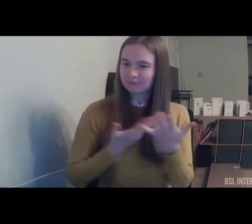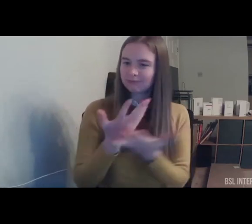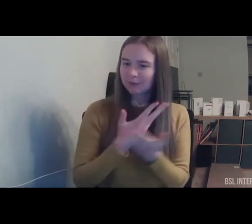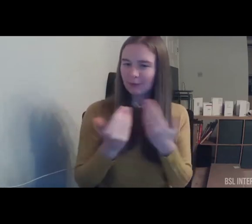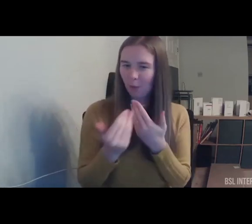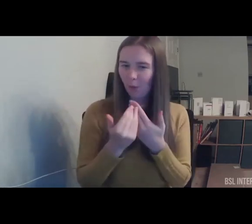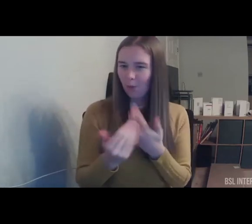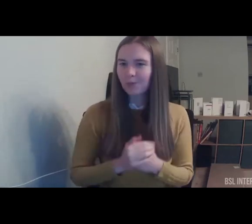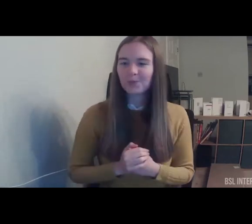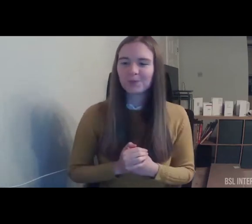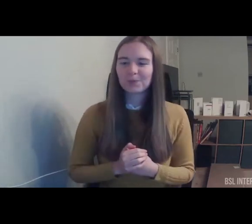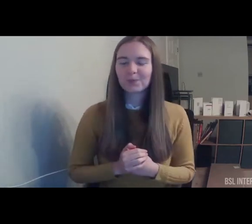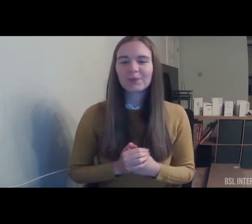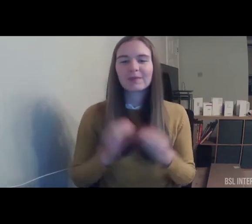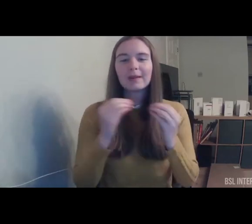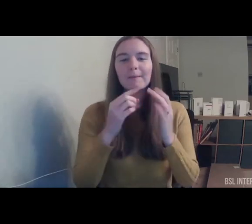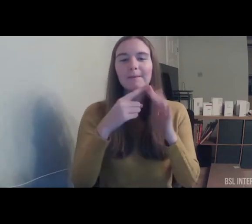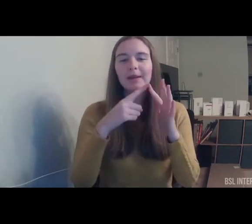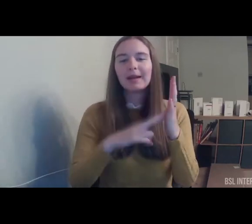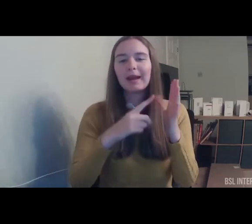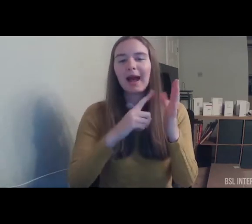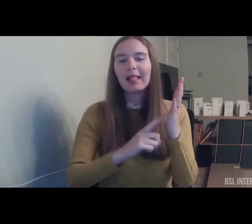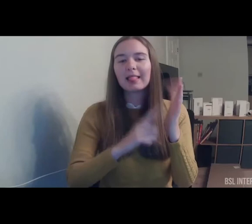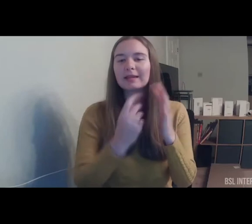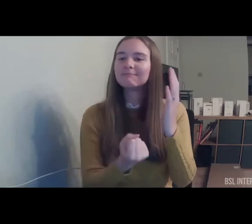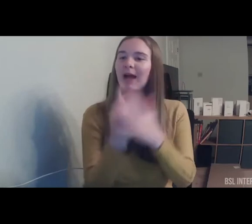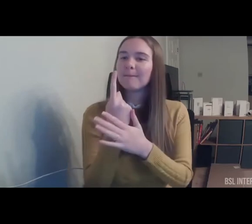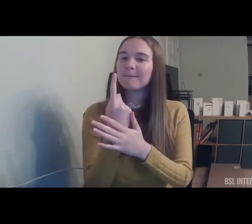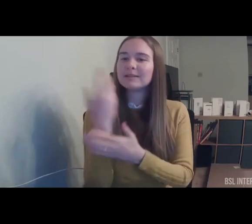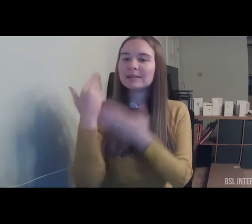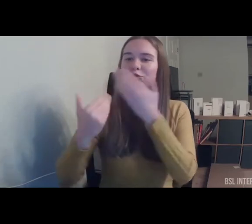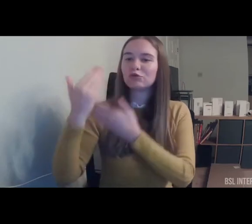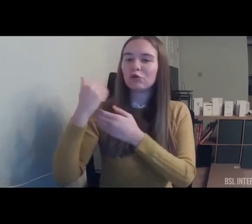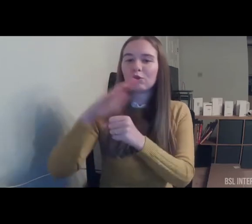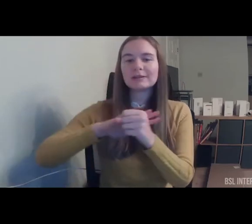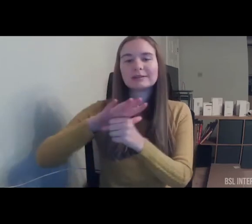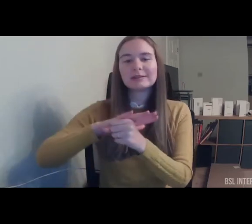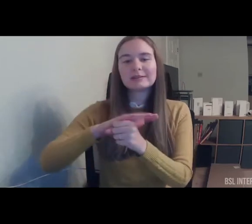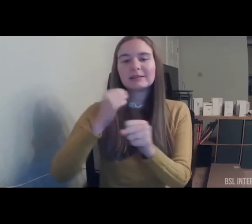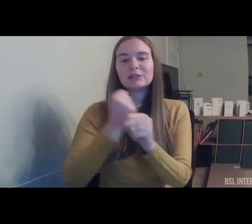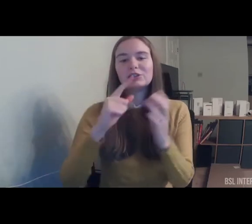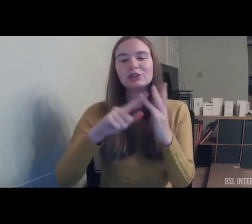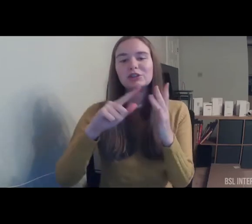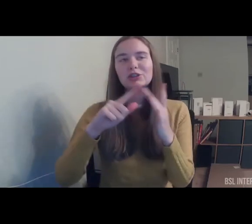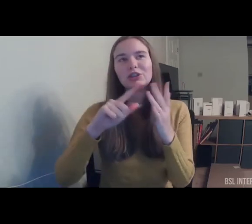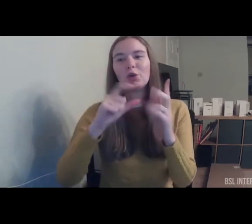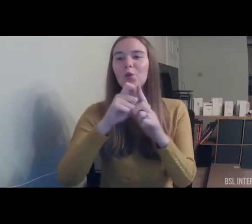The Biennale happens in historic pavilions in the Giordani, excuse my Italian.